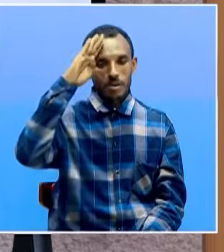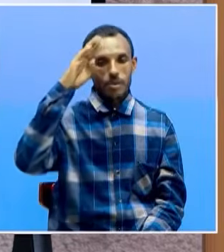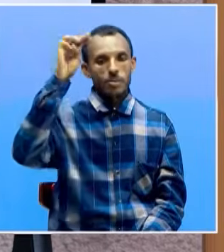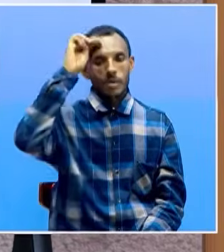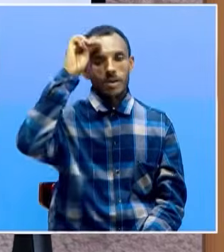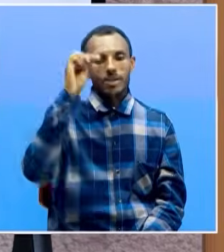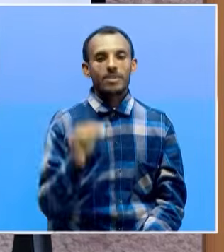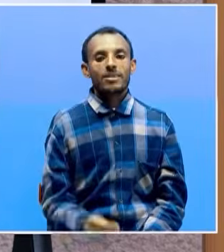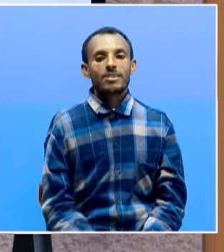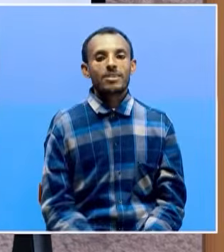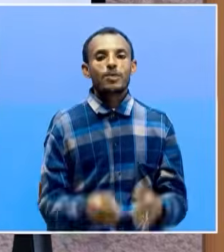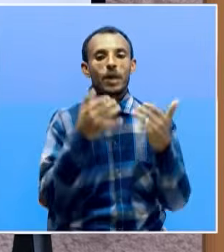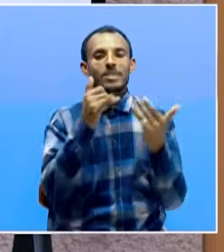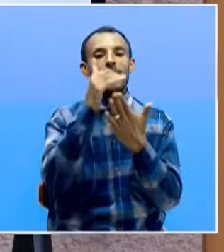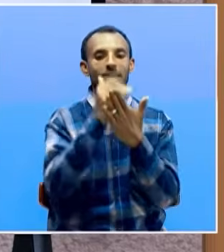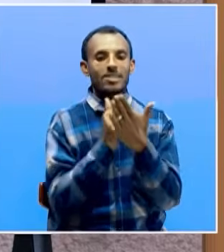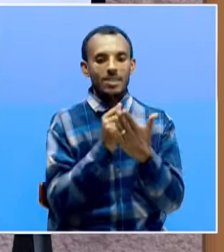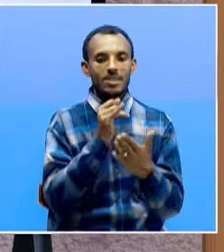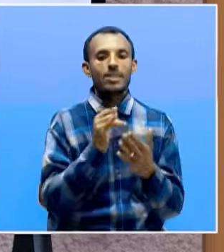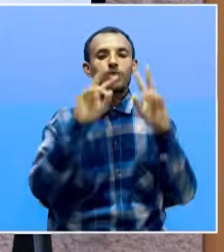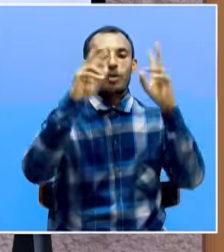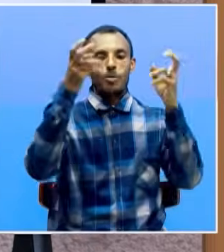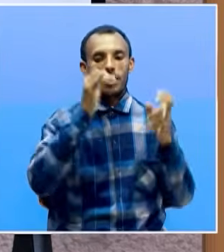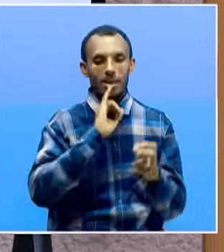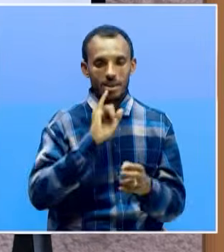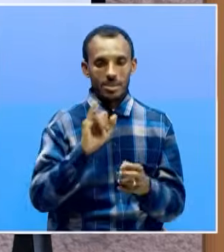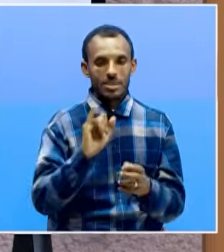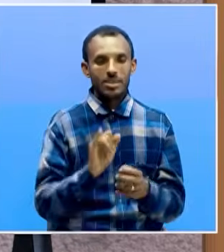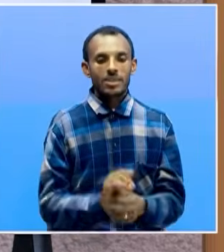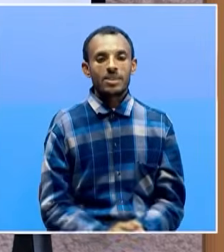Makonnen. Today's lesson topic is